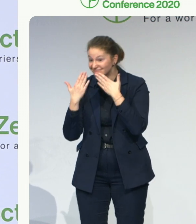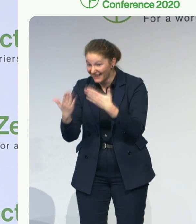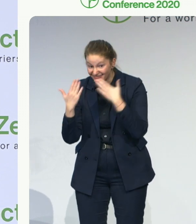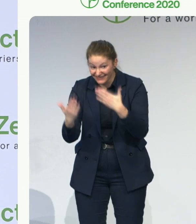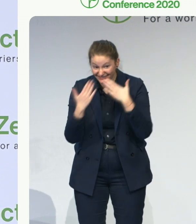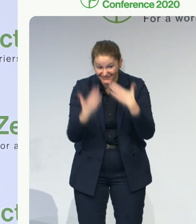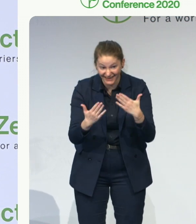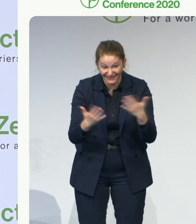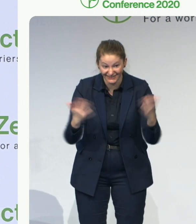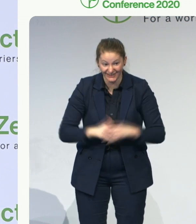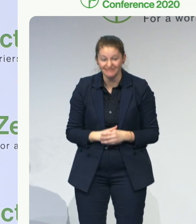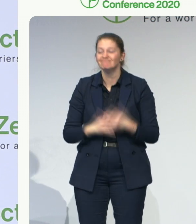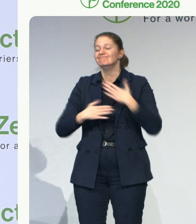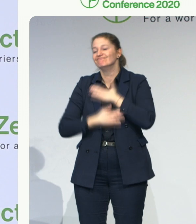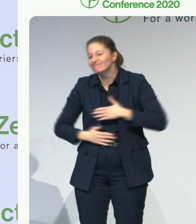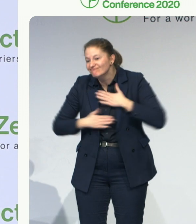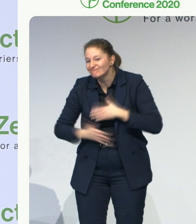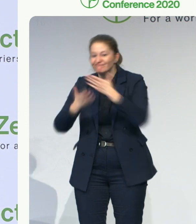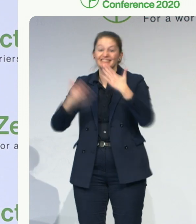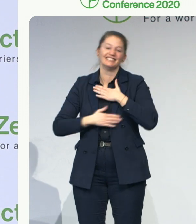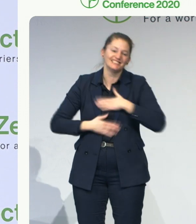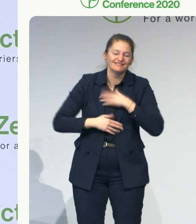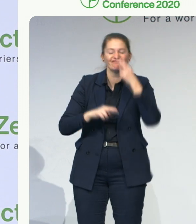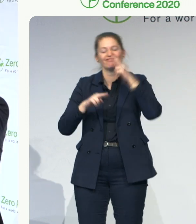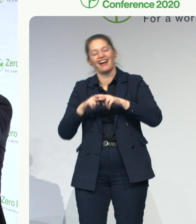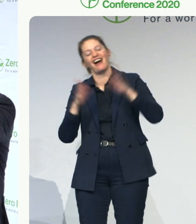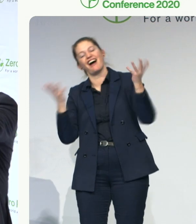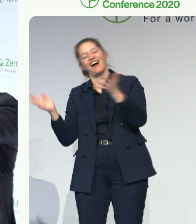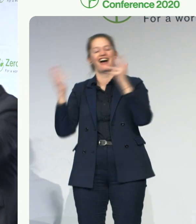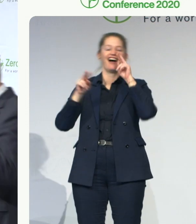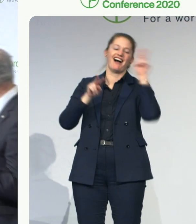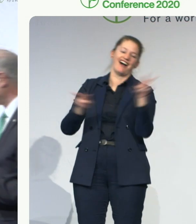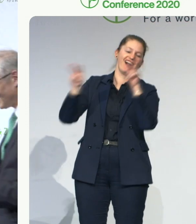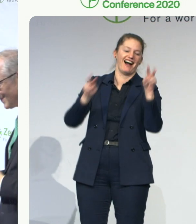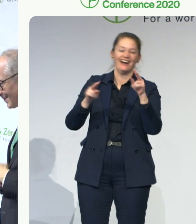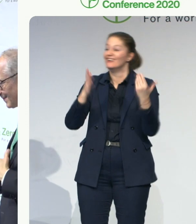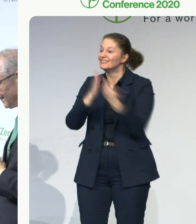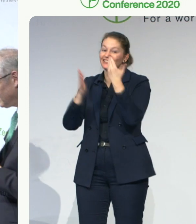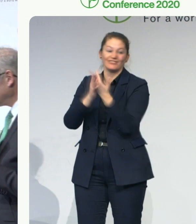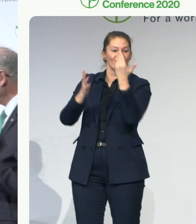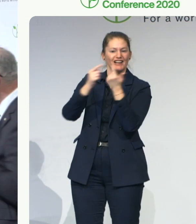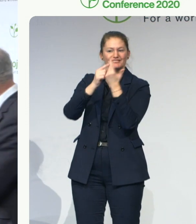innovations you will be seen now. Thank you. Thank you, Martin.